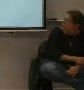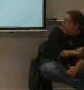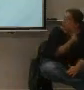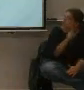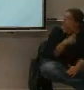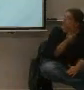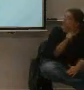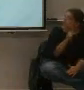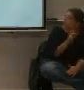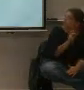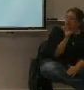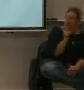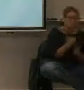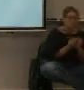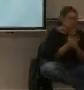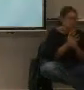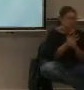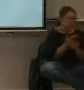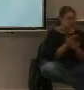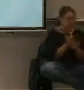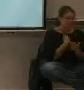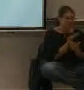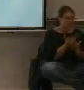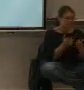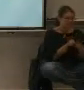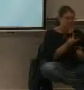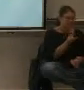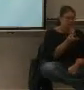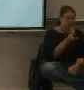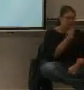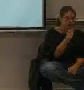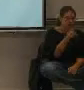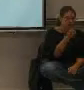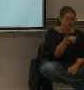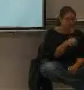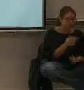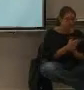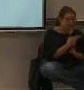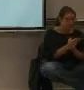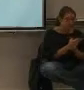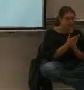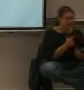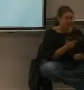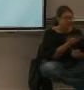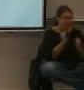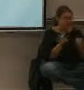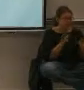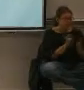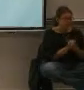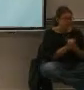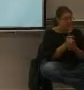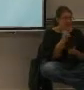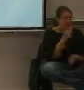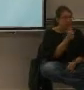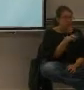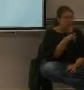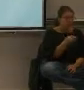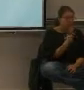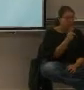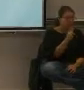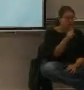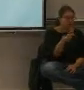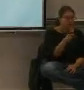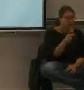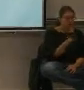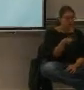luxury consumption. And it makes perfect evolutionary sense that organisms are able to do that need nutrients. Let's say you need phosphate and